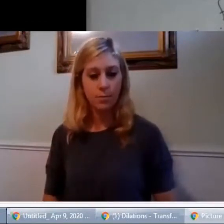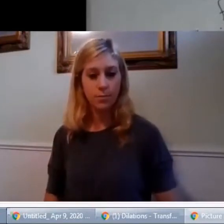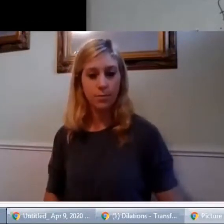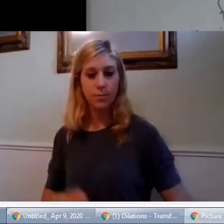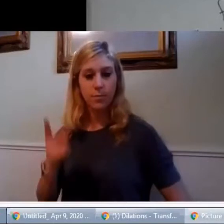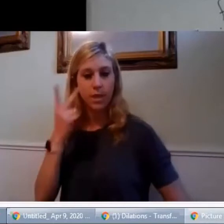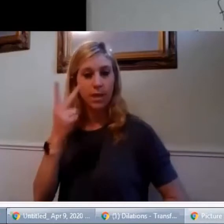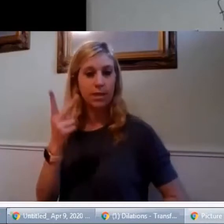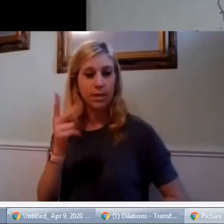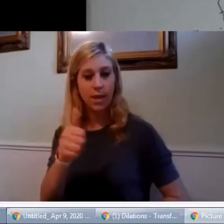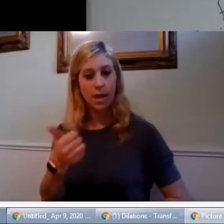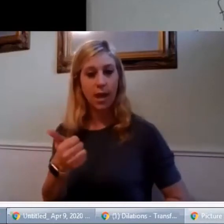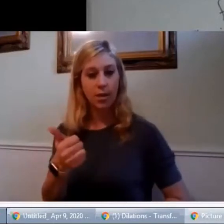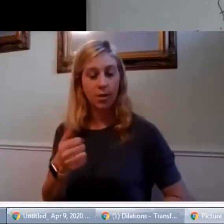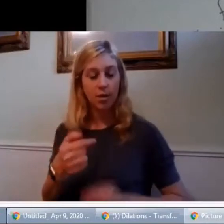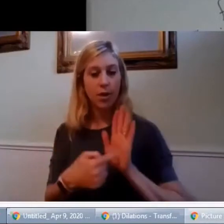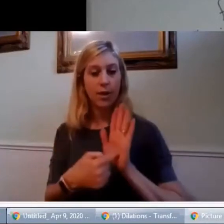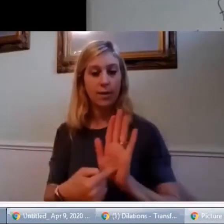This one.